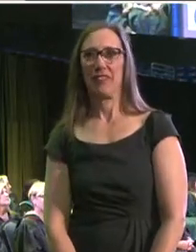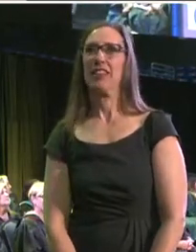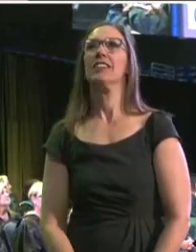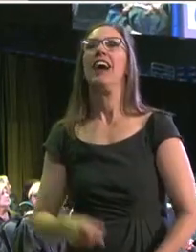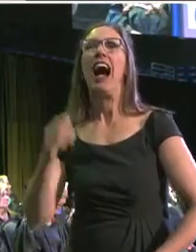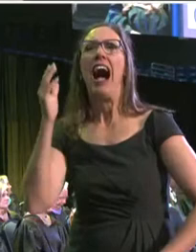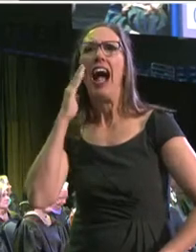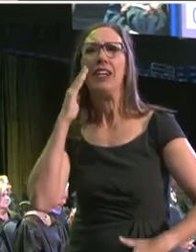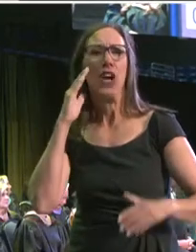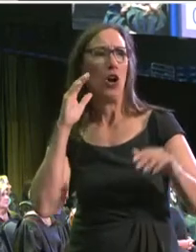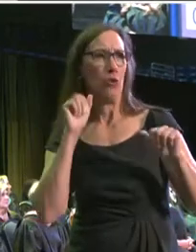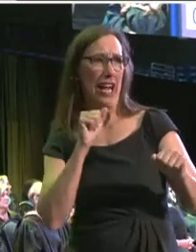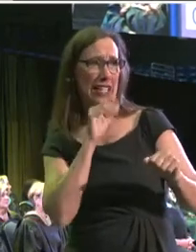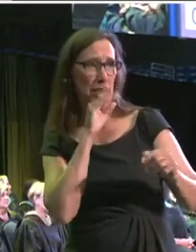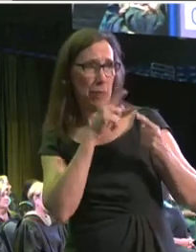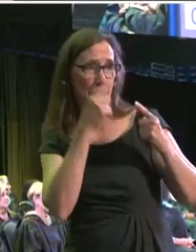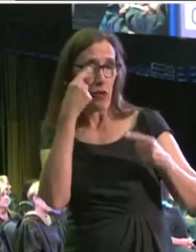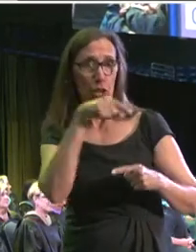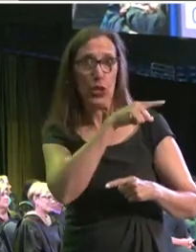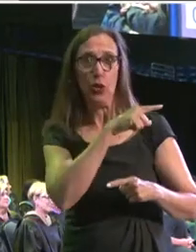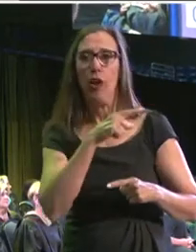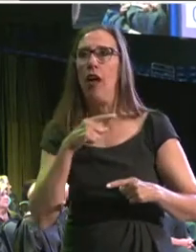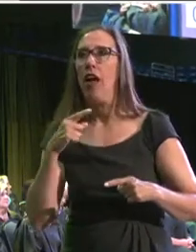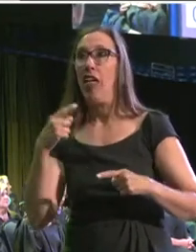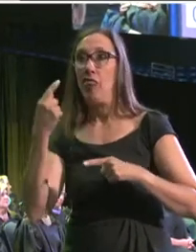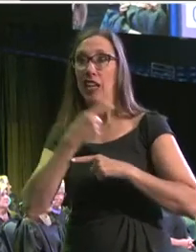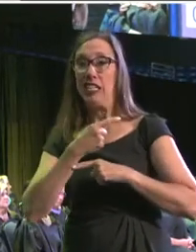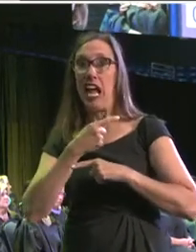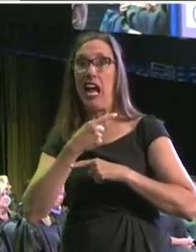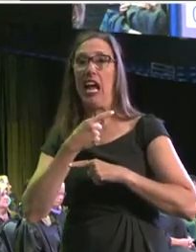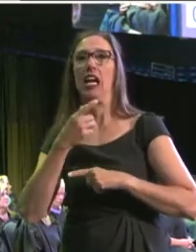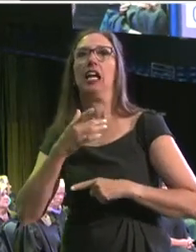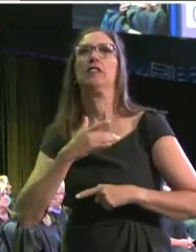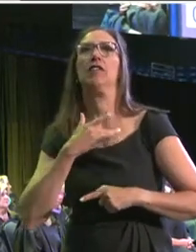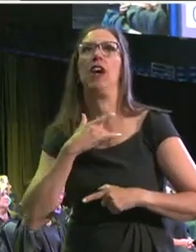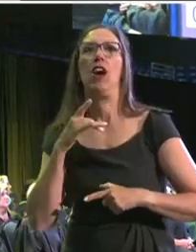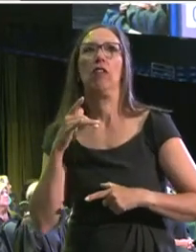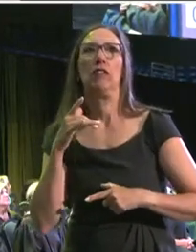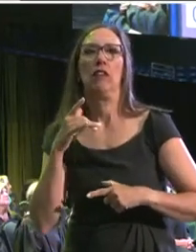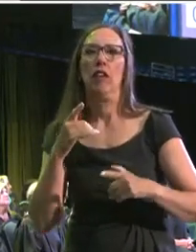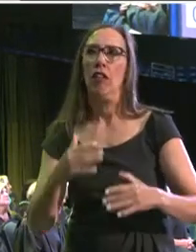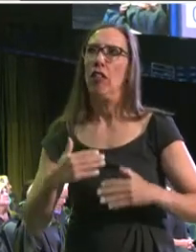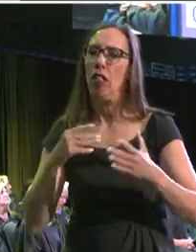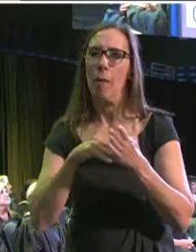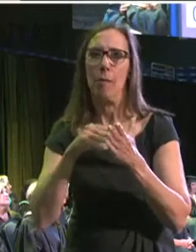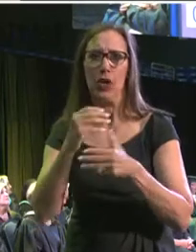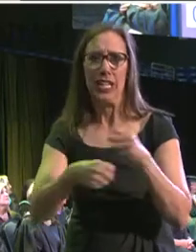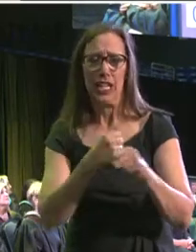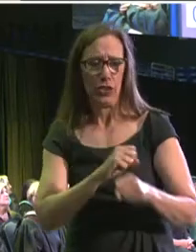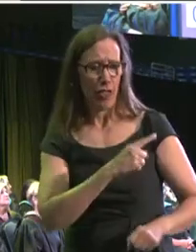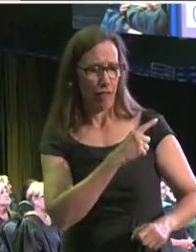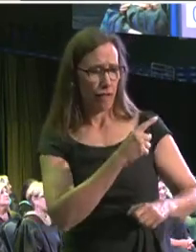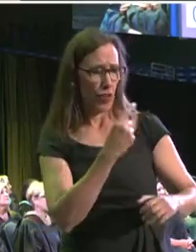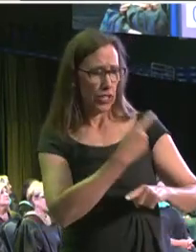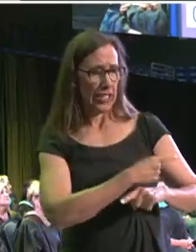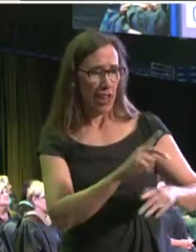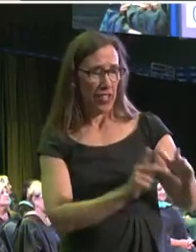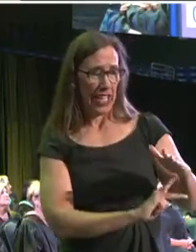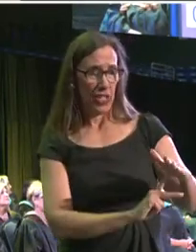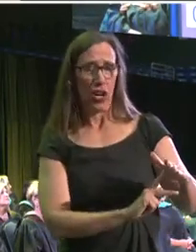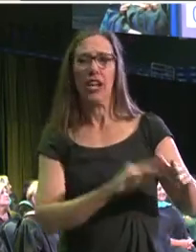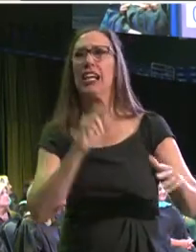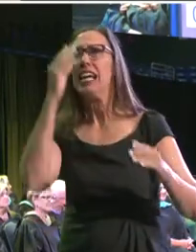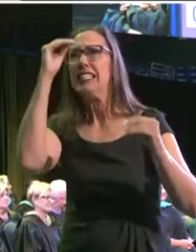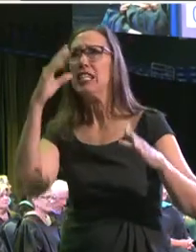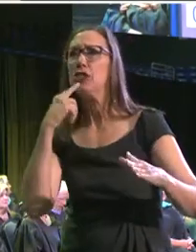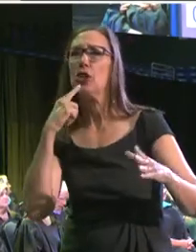I know I can speak for all of us when I say the wait for this day has felt like a million years. Since the first day of kindergarten, our teachers told us of how grand